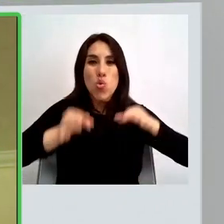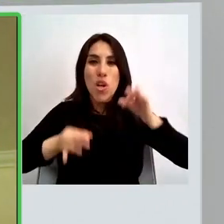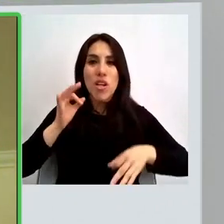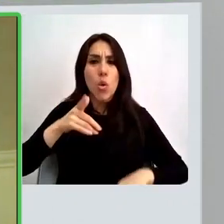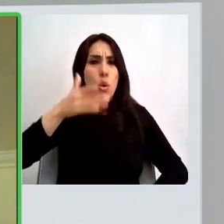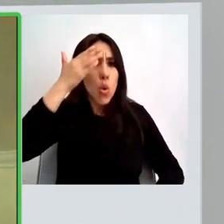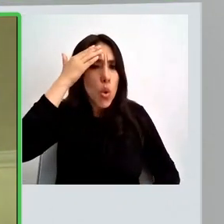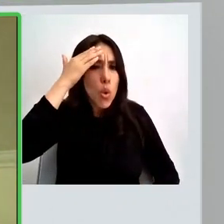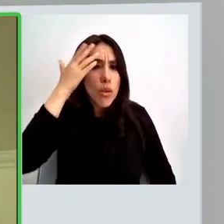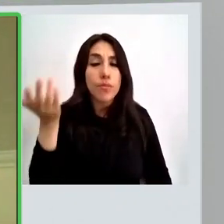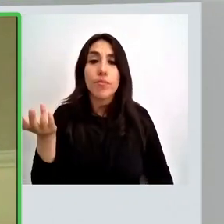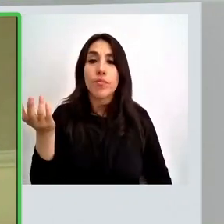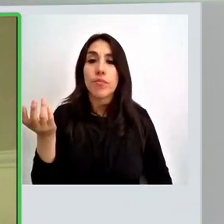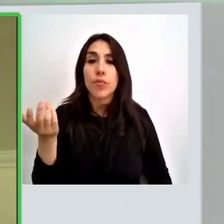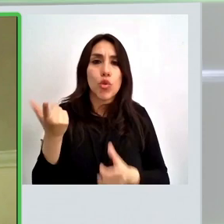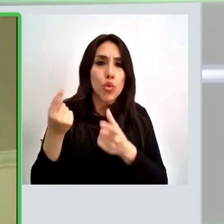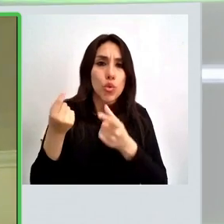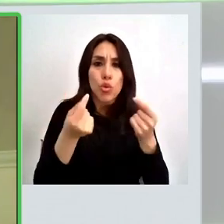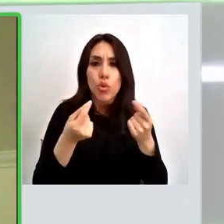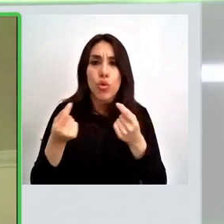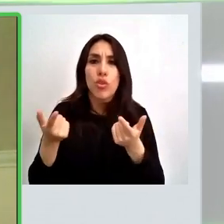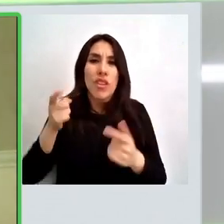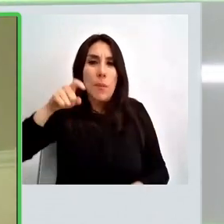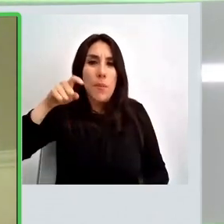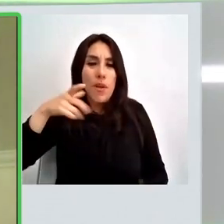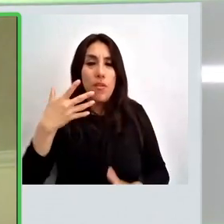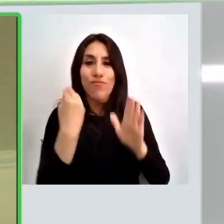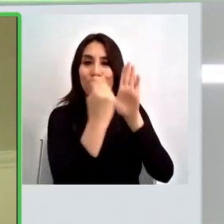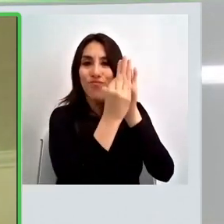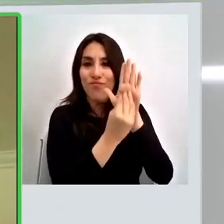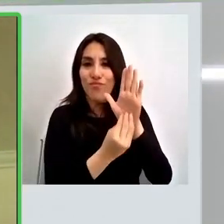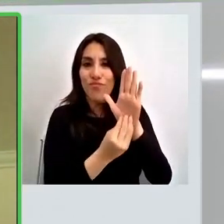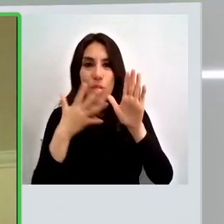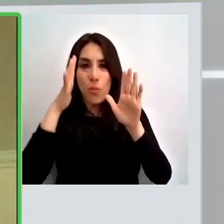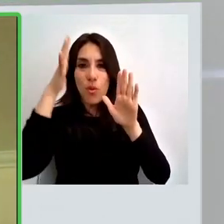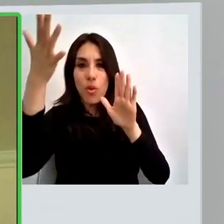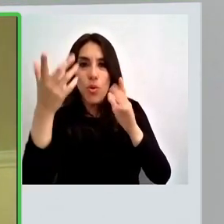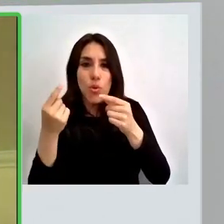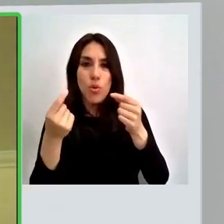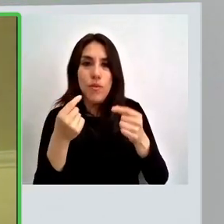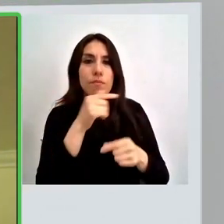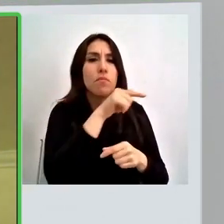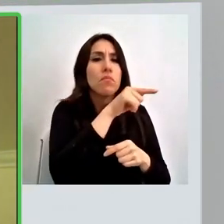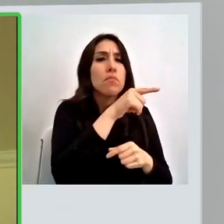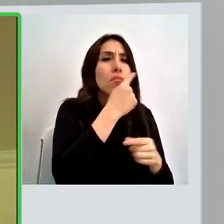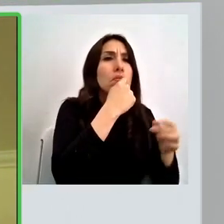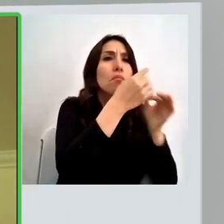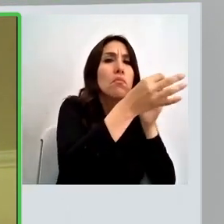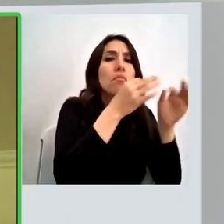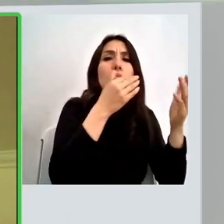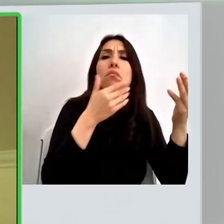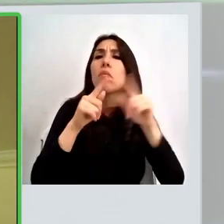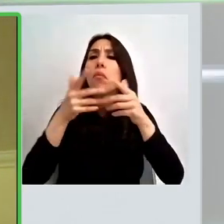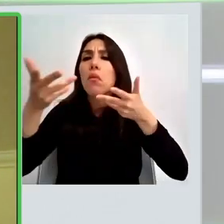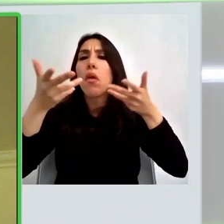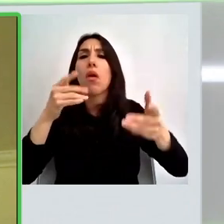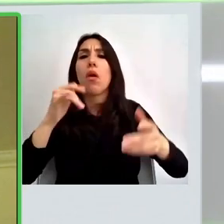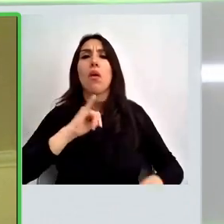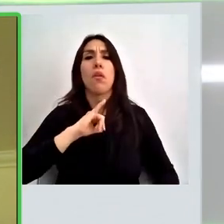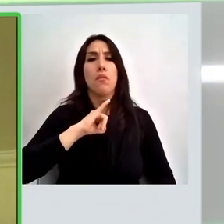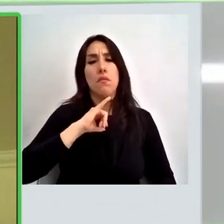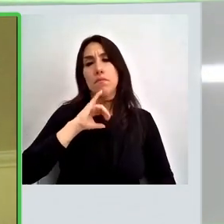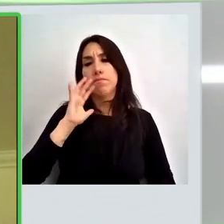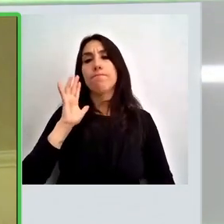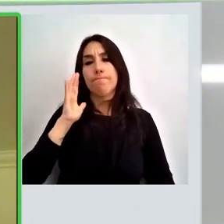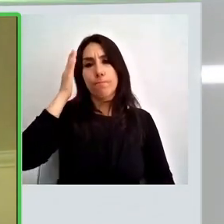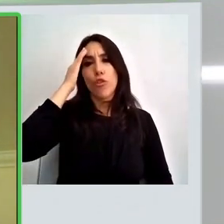so it's not just legislation. There has to be follow-up to make sure that the legislation actually works. And I would say the